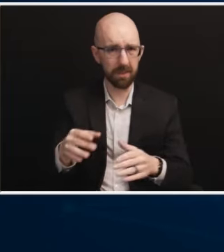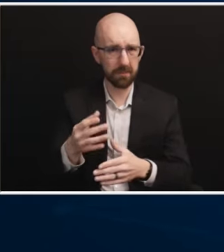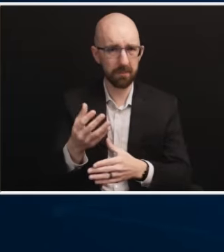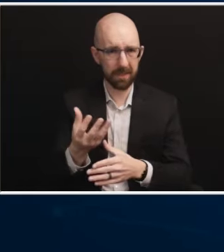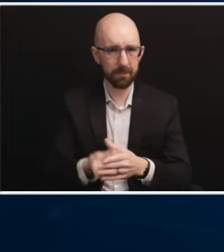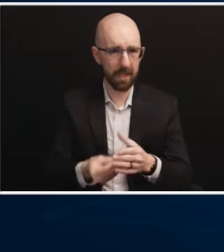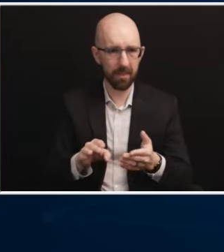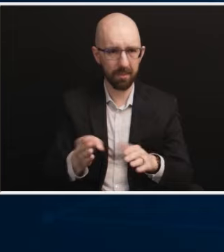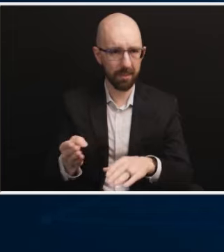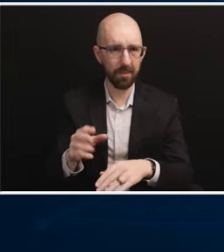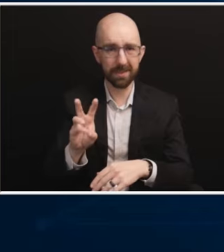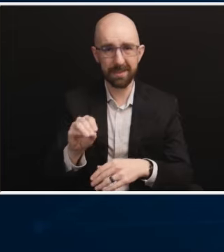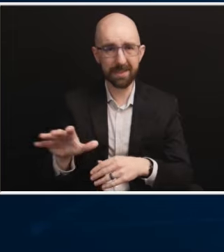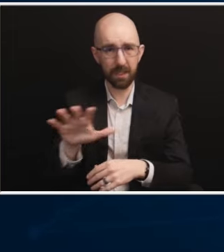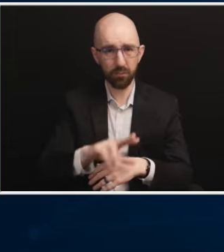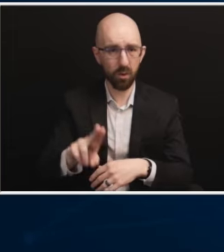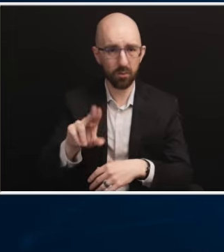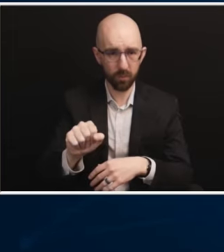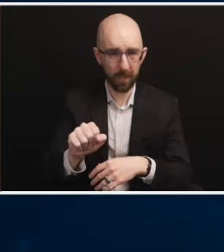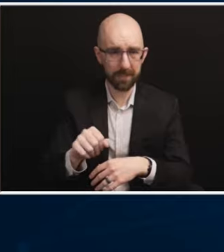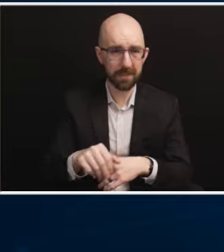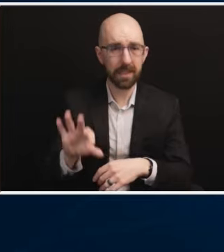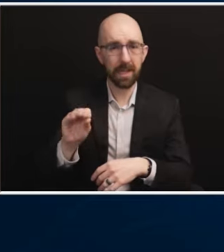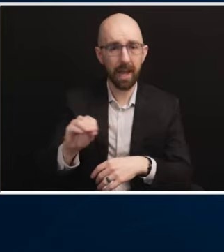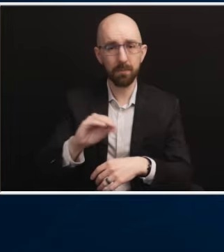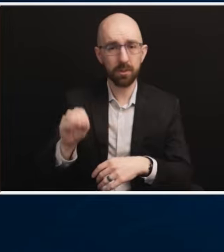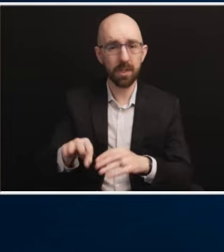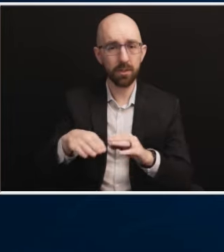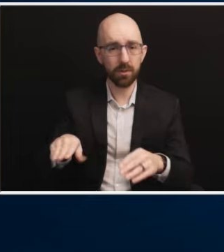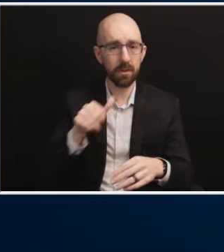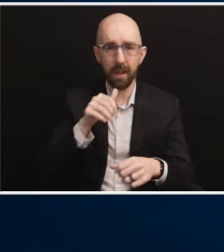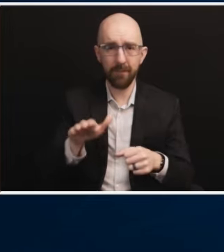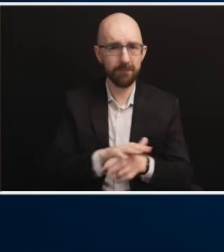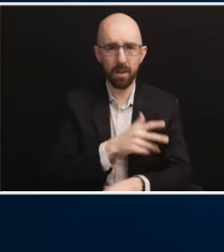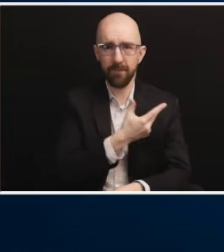country. 90% of those deaths were from children who were not fully vaccinated.